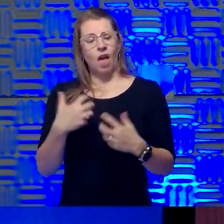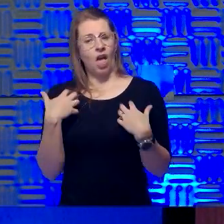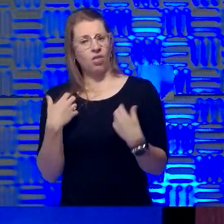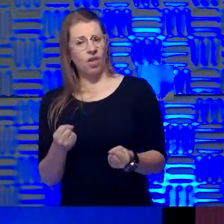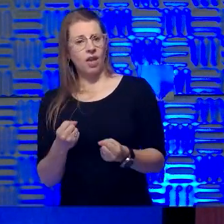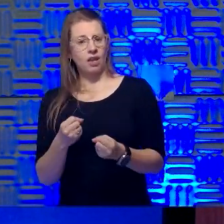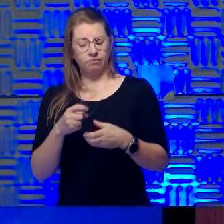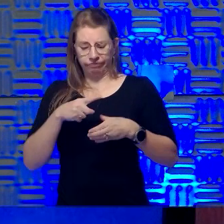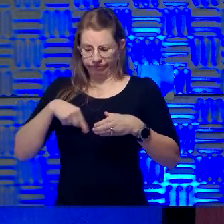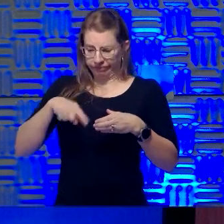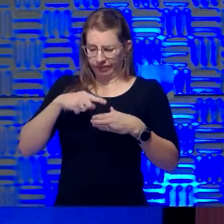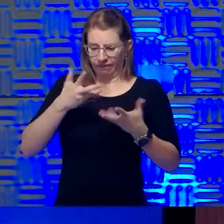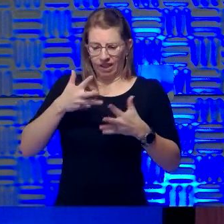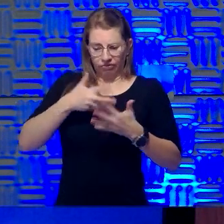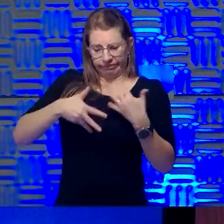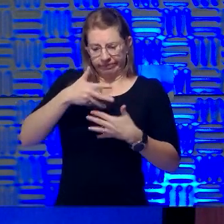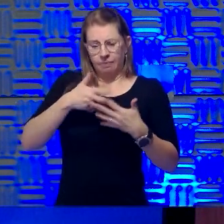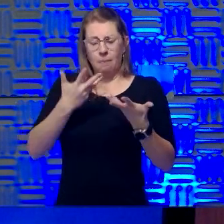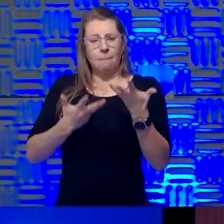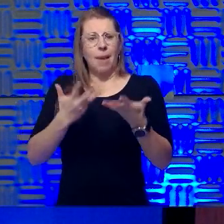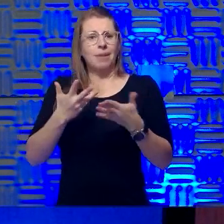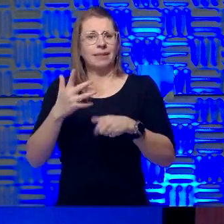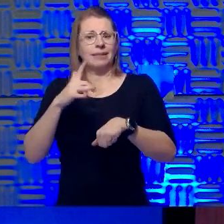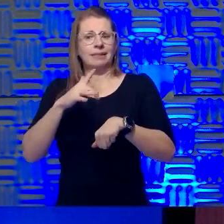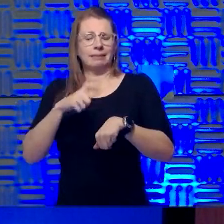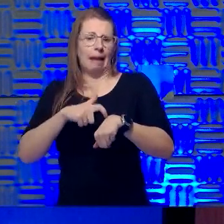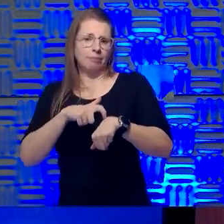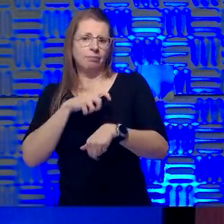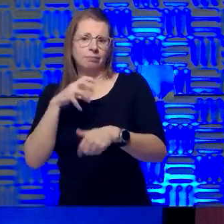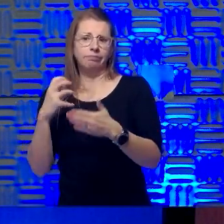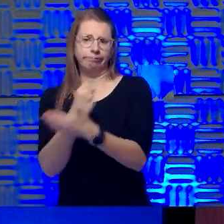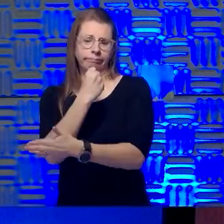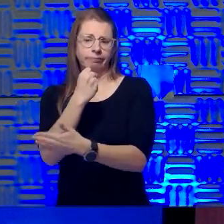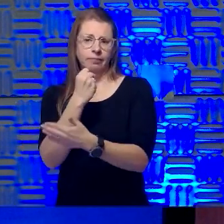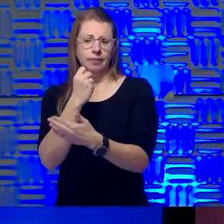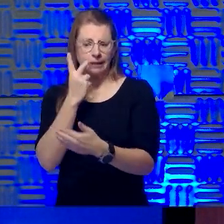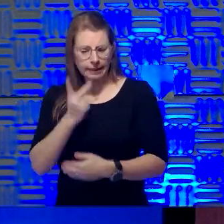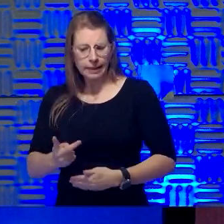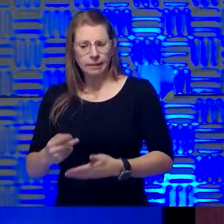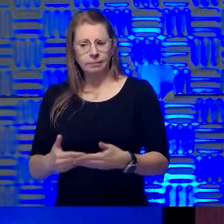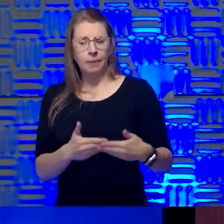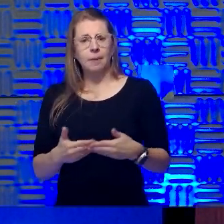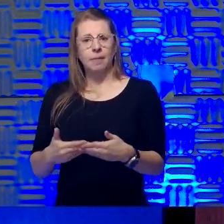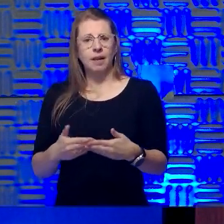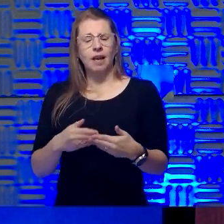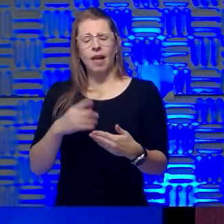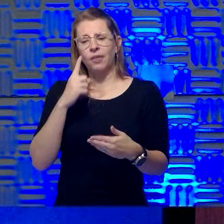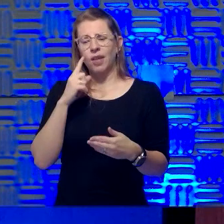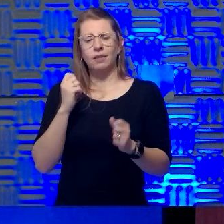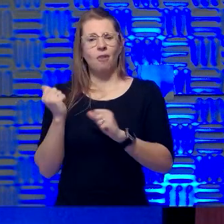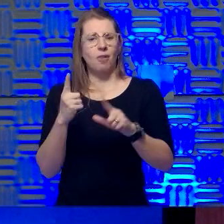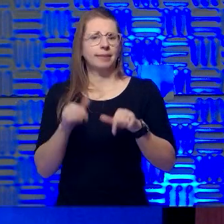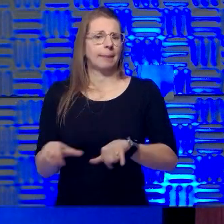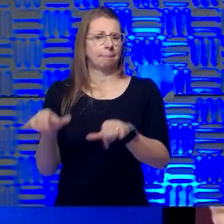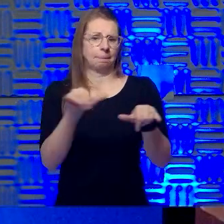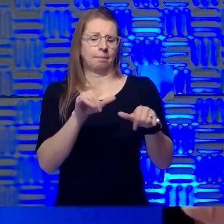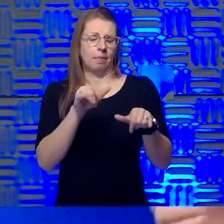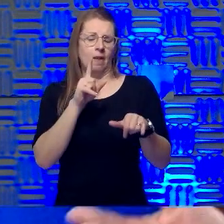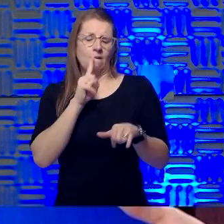are maybe this is the time to go see that baby. So I think that's the challenges we all face. I had a patient of mine who called with